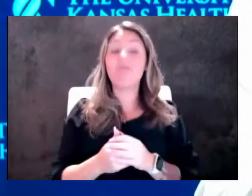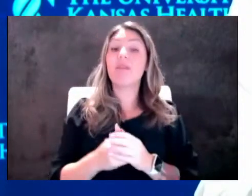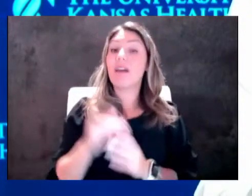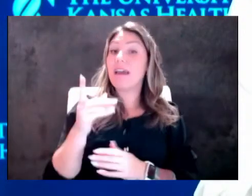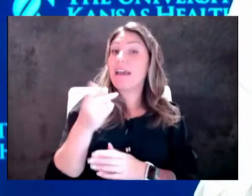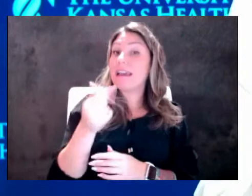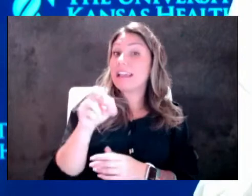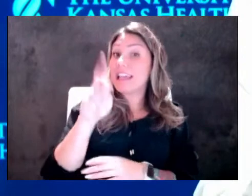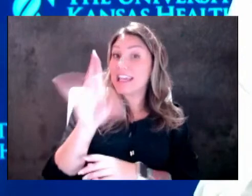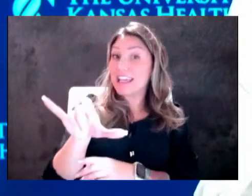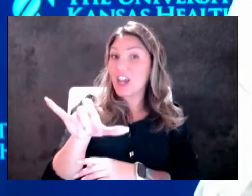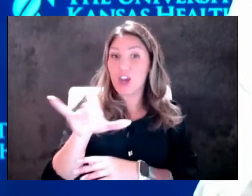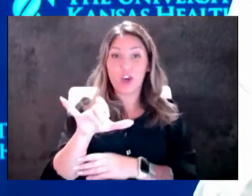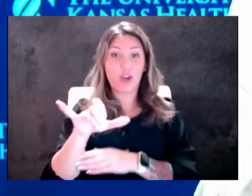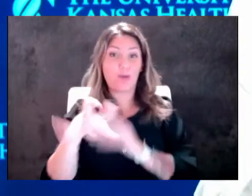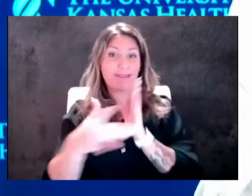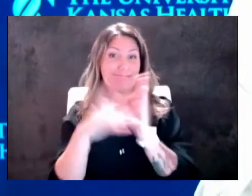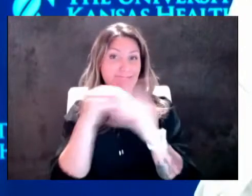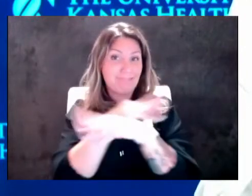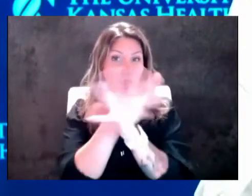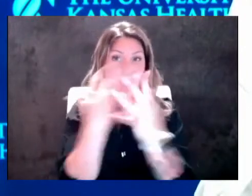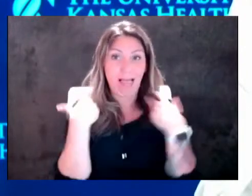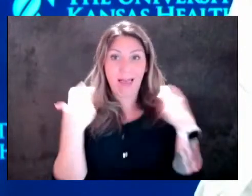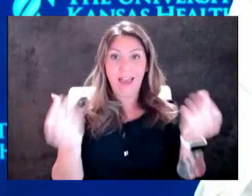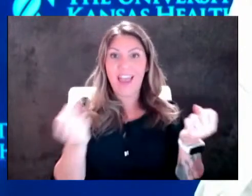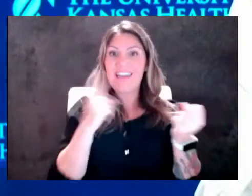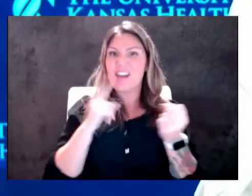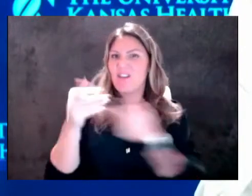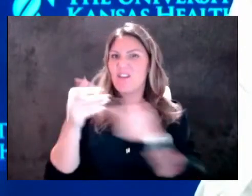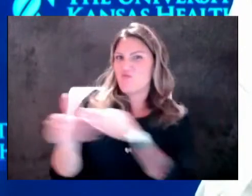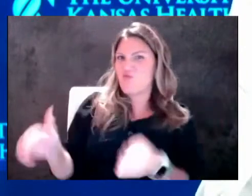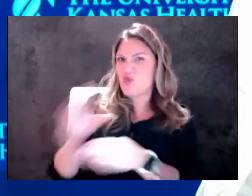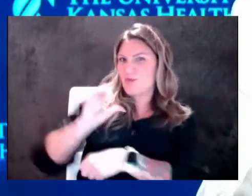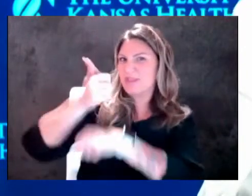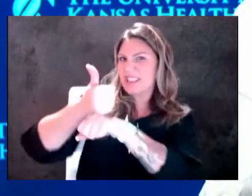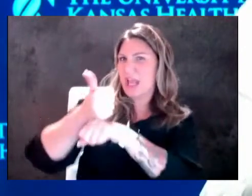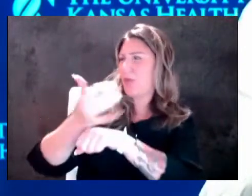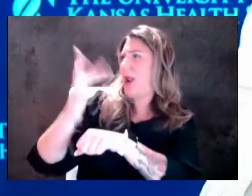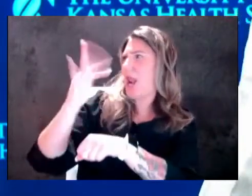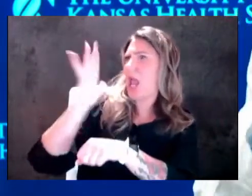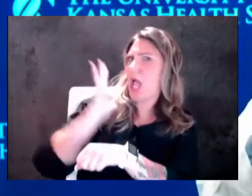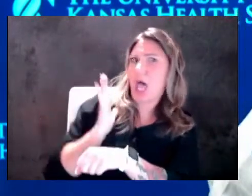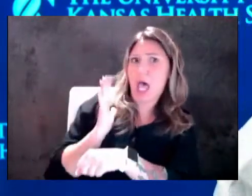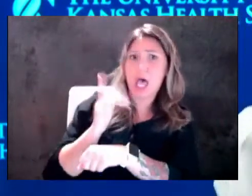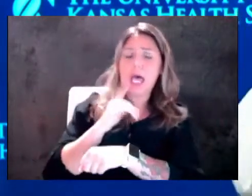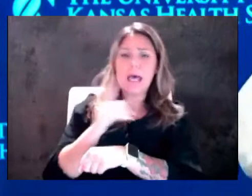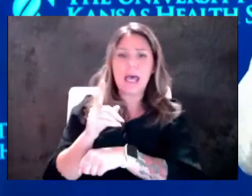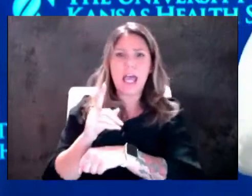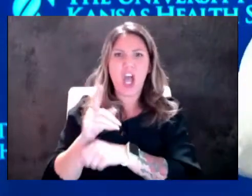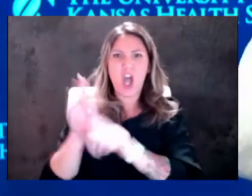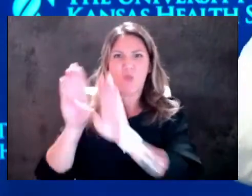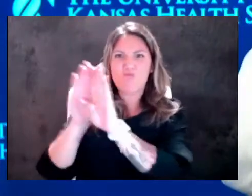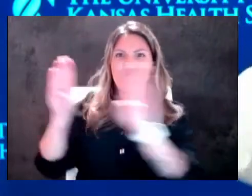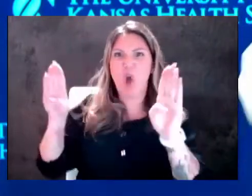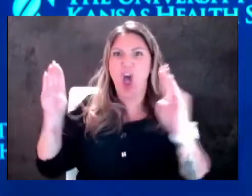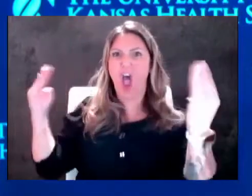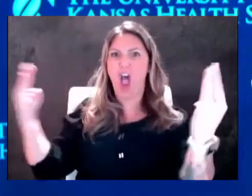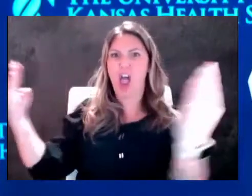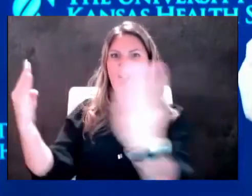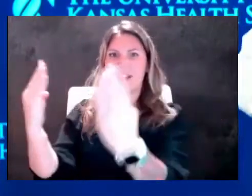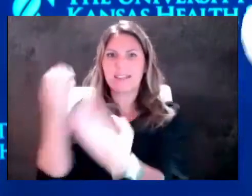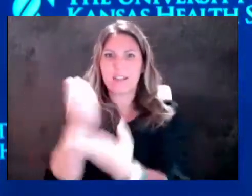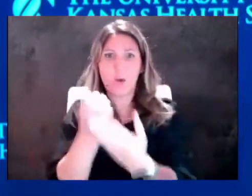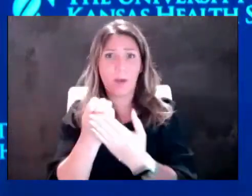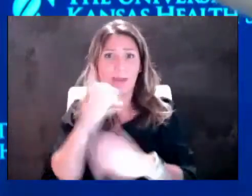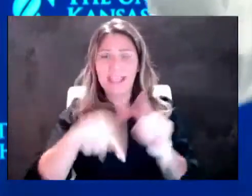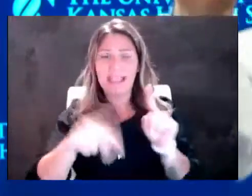room set up back in the corner of the internal medicine clinic. This was a long time ago. It had like walls of equipment. You guys can't see our studio